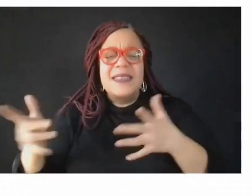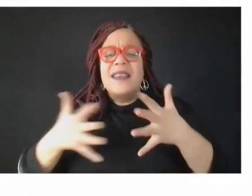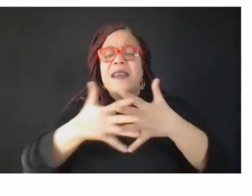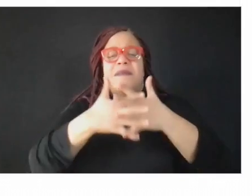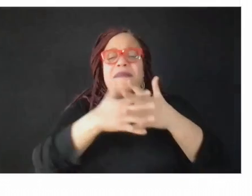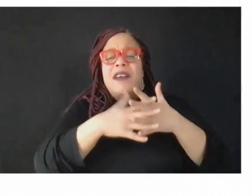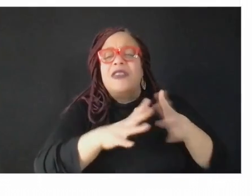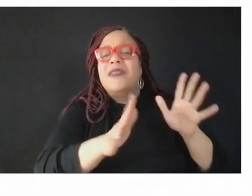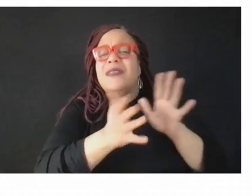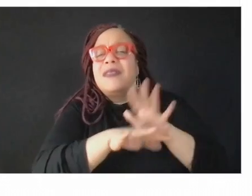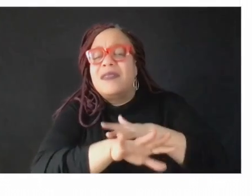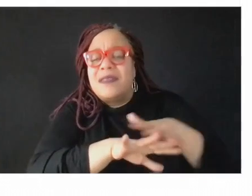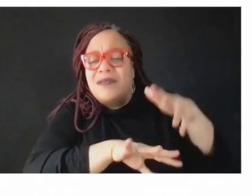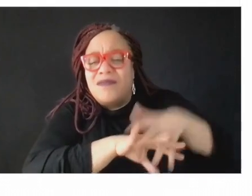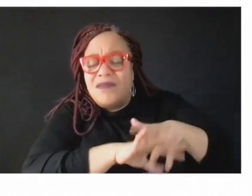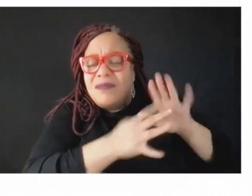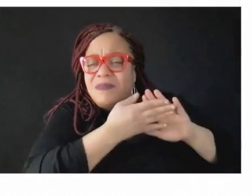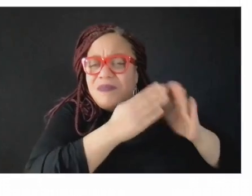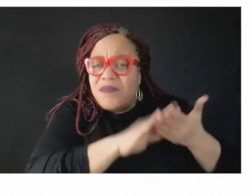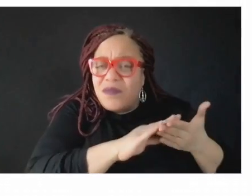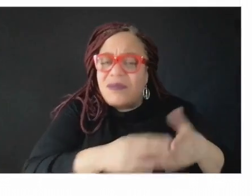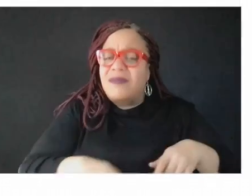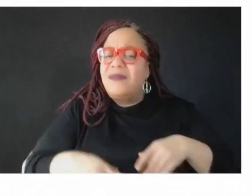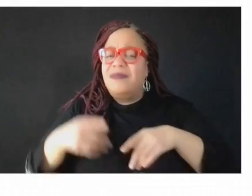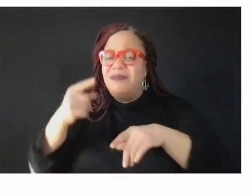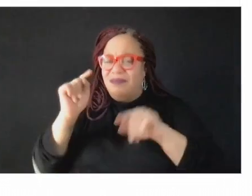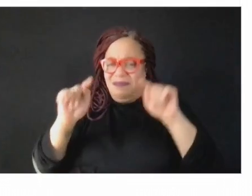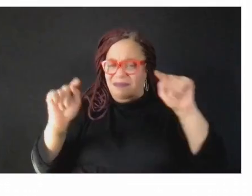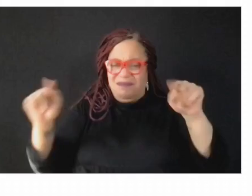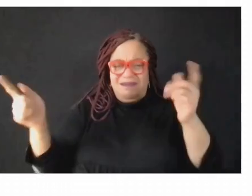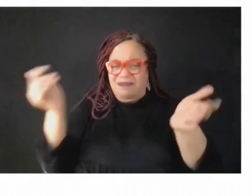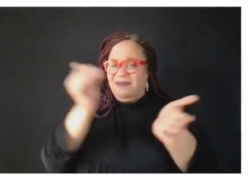Indigenous communities. This is an ongoing challenge.